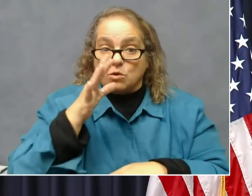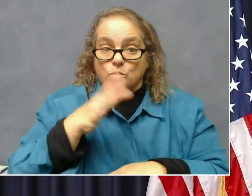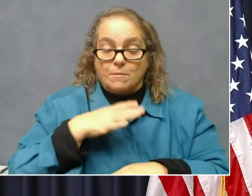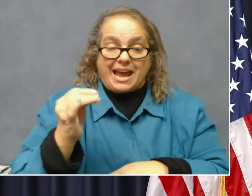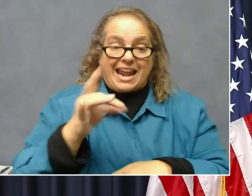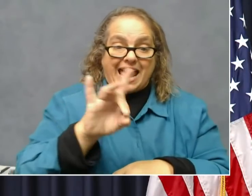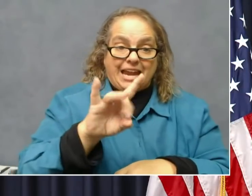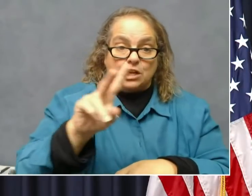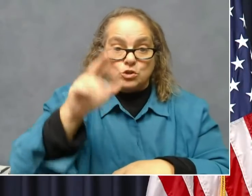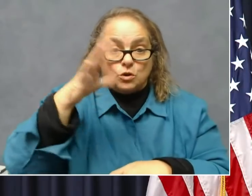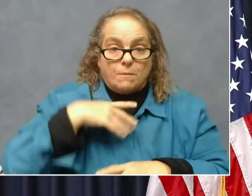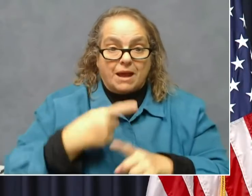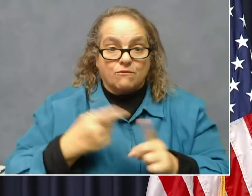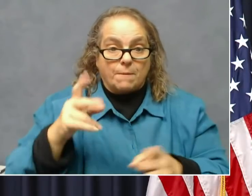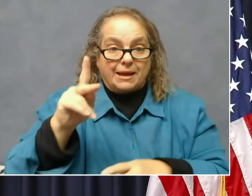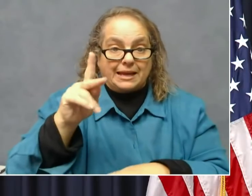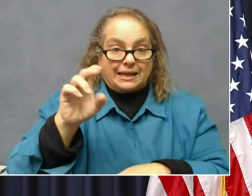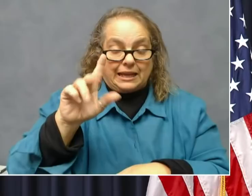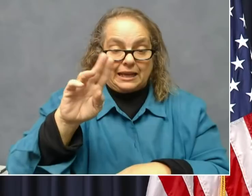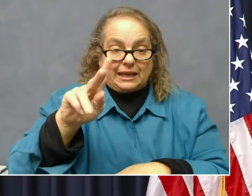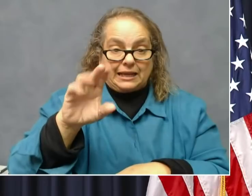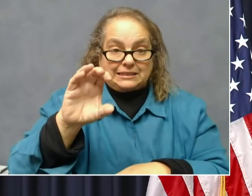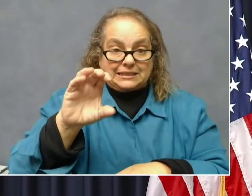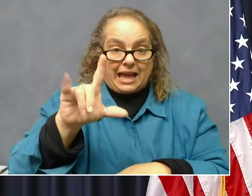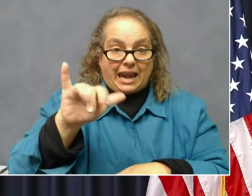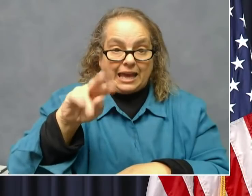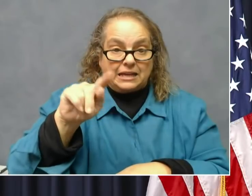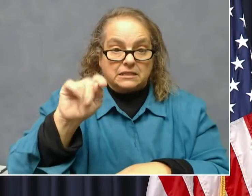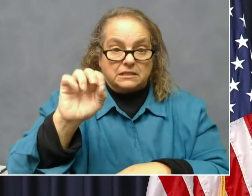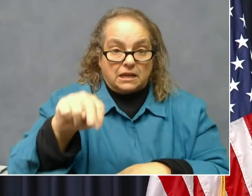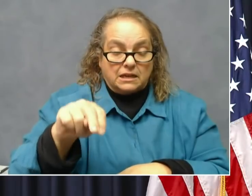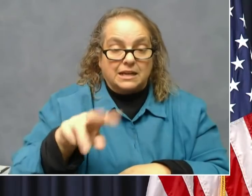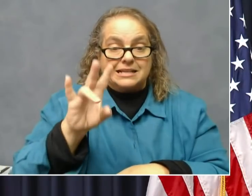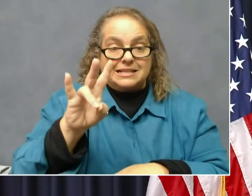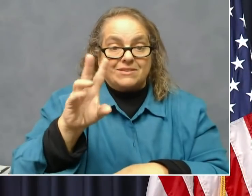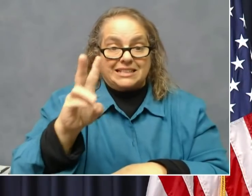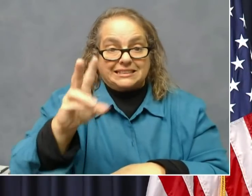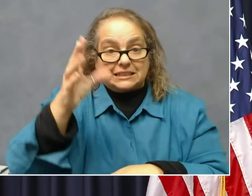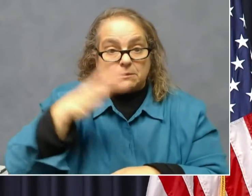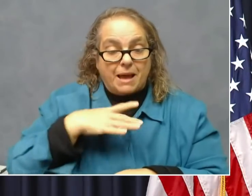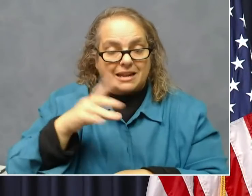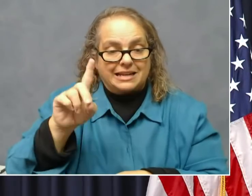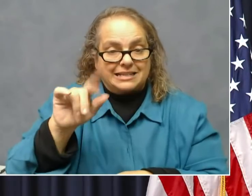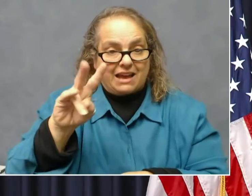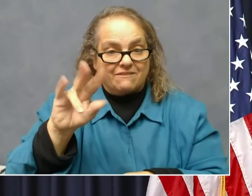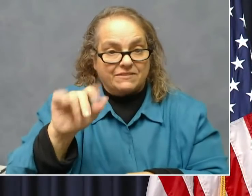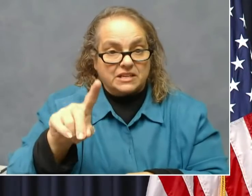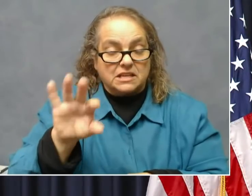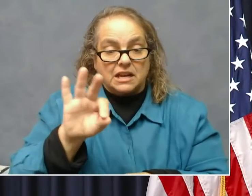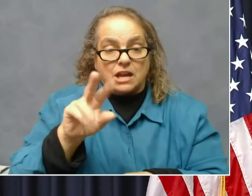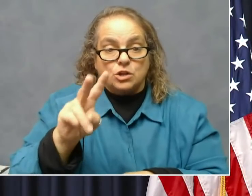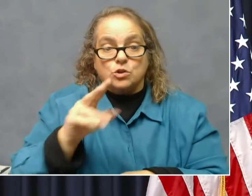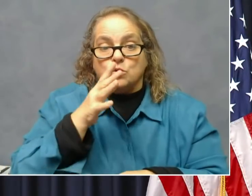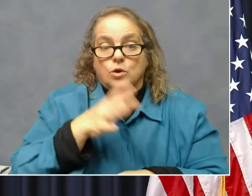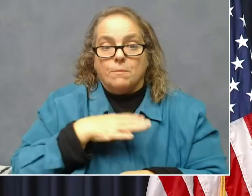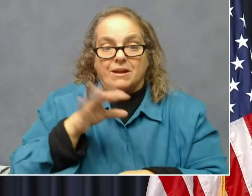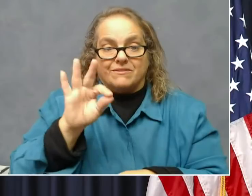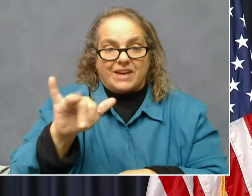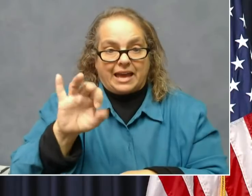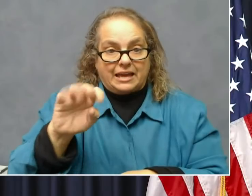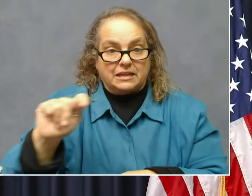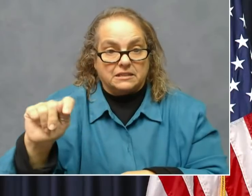man from Clinton County, 76-year-old man from Davis County, 92-year-old woman from Fayette County,